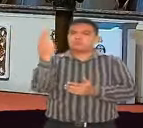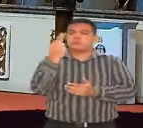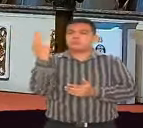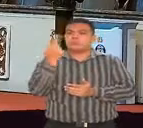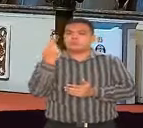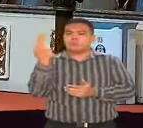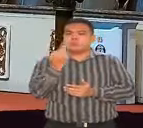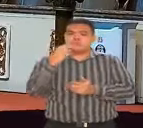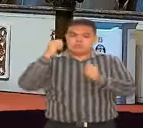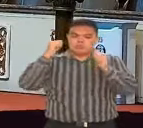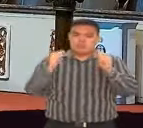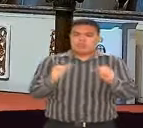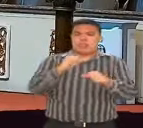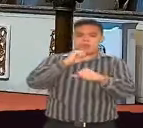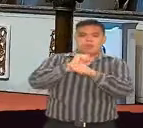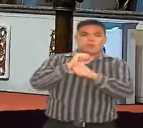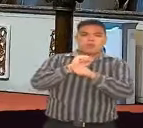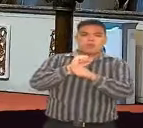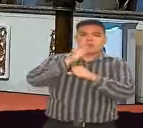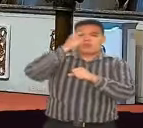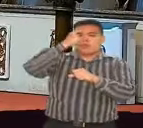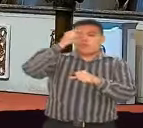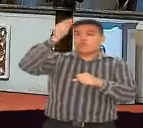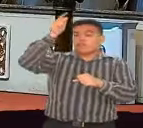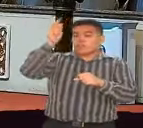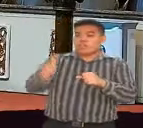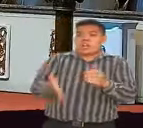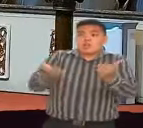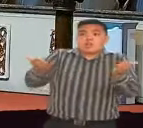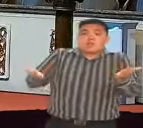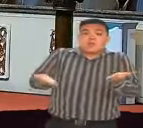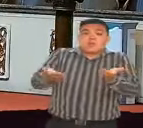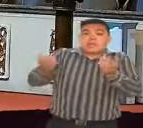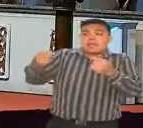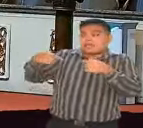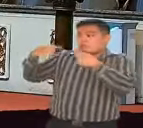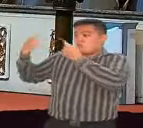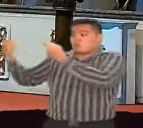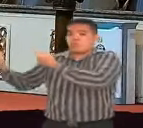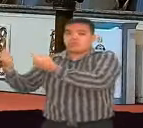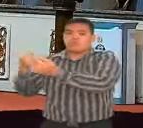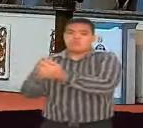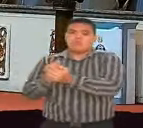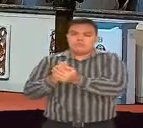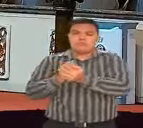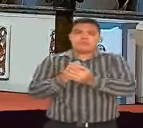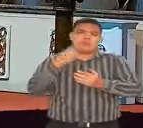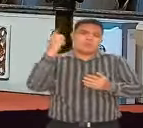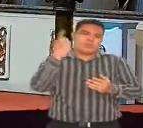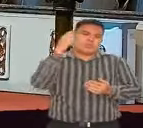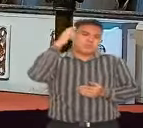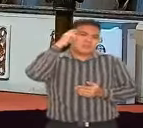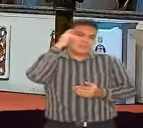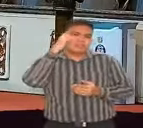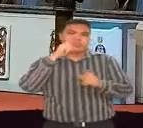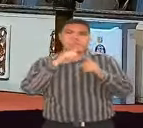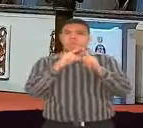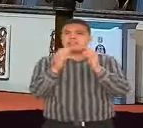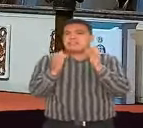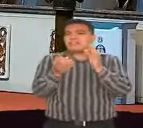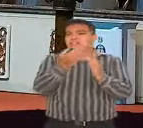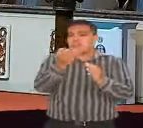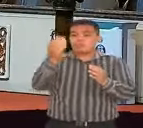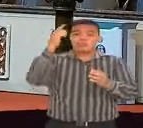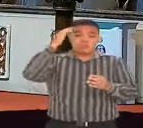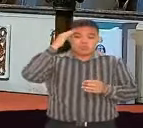more penetrating sa mga areas that God has called you, do it. That's the only reason. But if you are